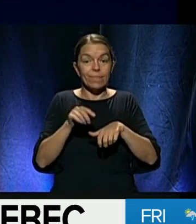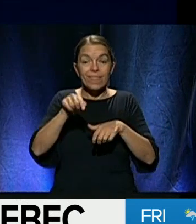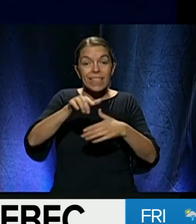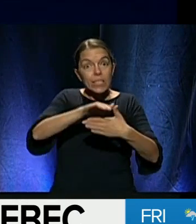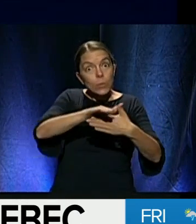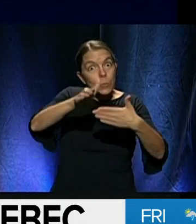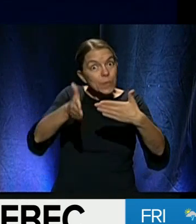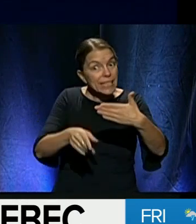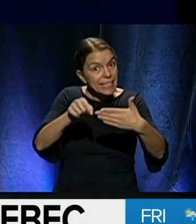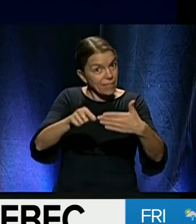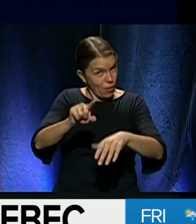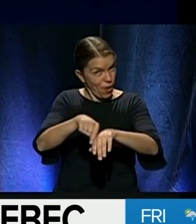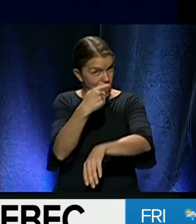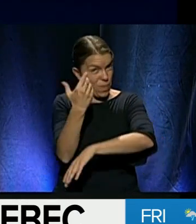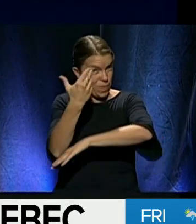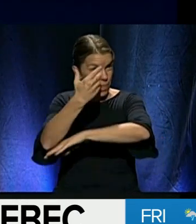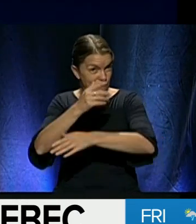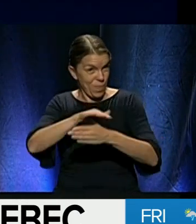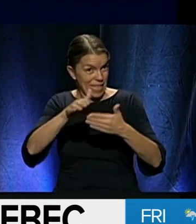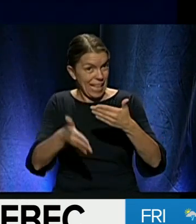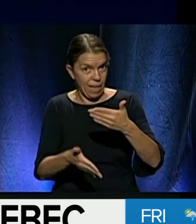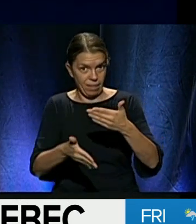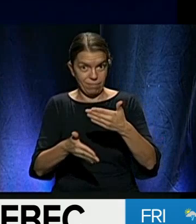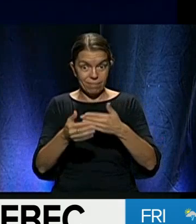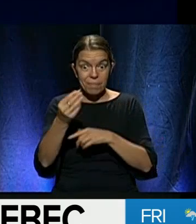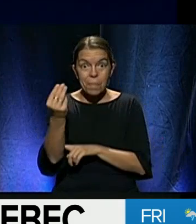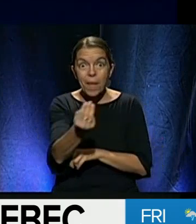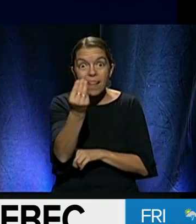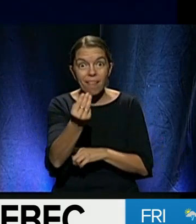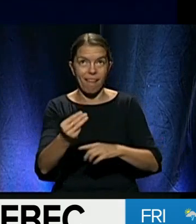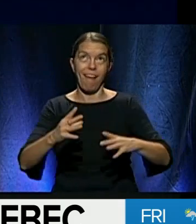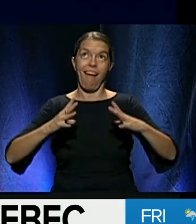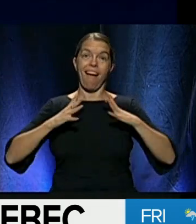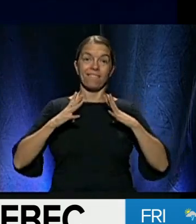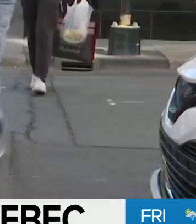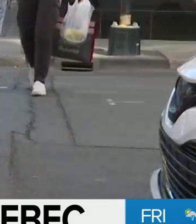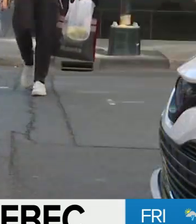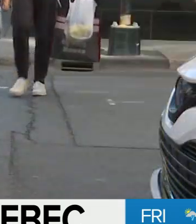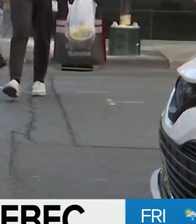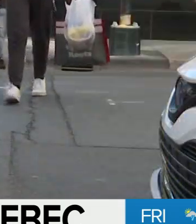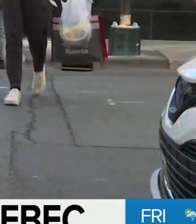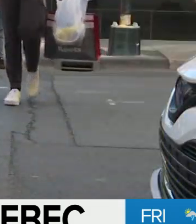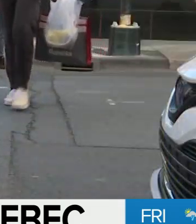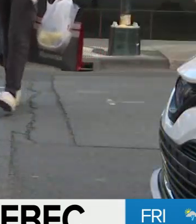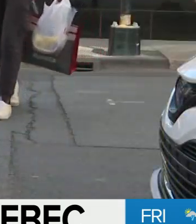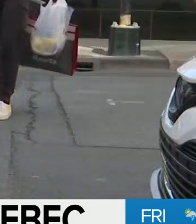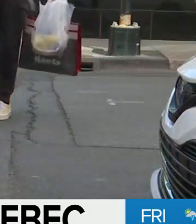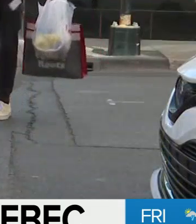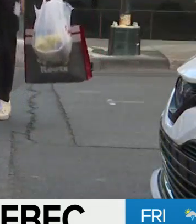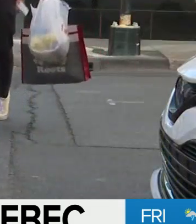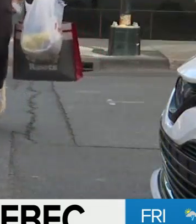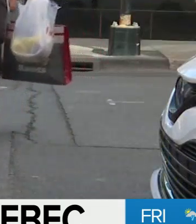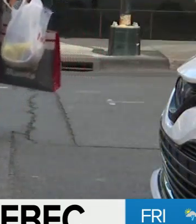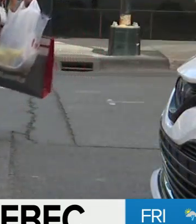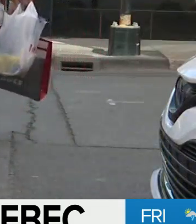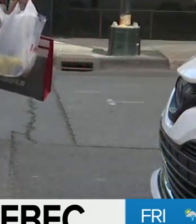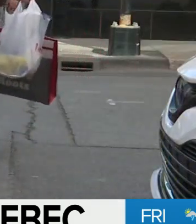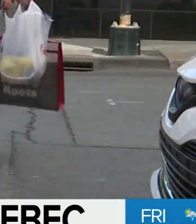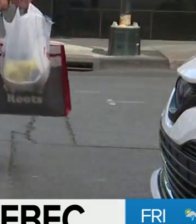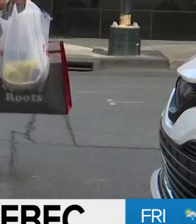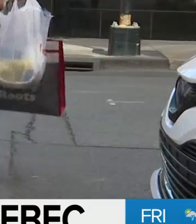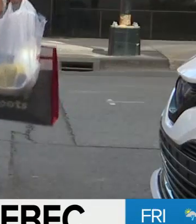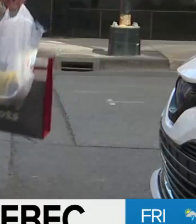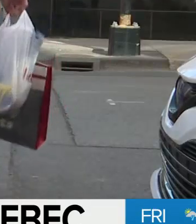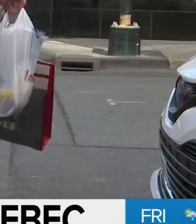weekend I would just ask everybody to pay special attention. Quebec now has over 63,000